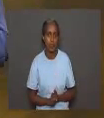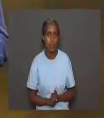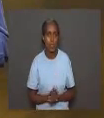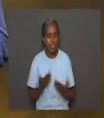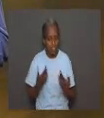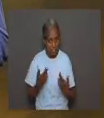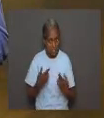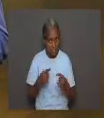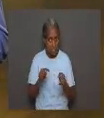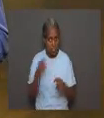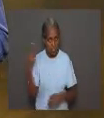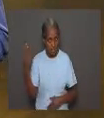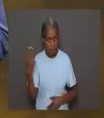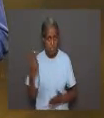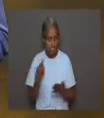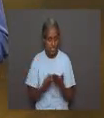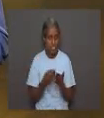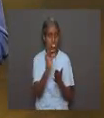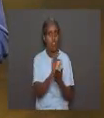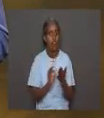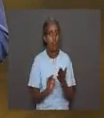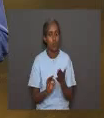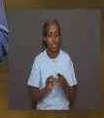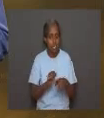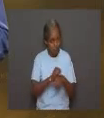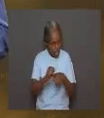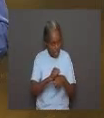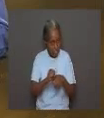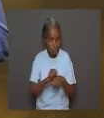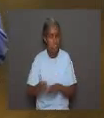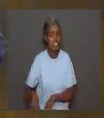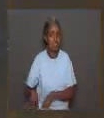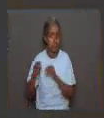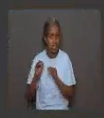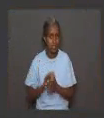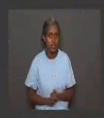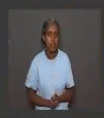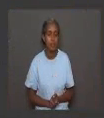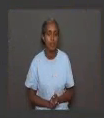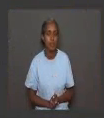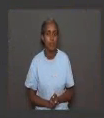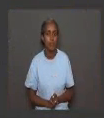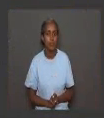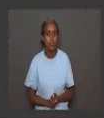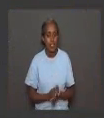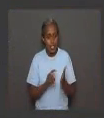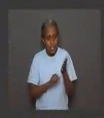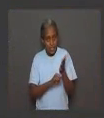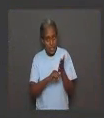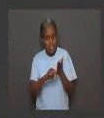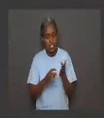Let us try applying these formulas to an activity, students. A tangent